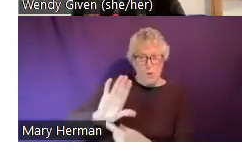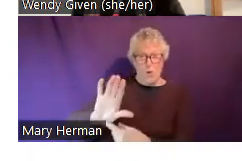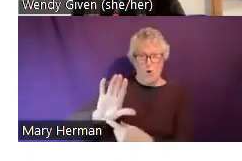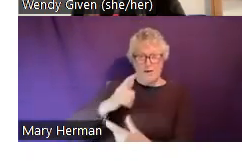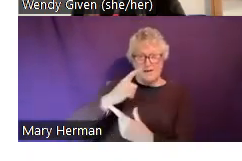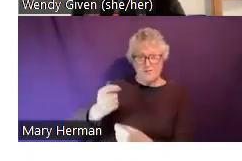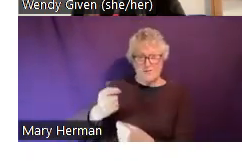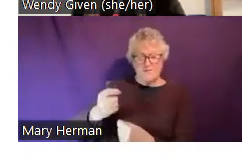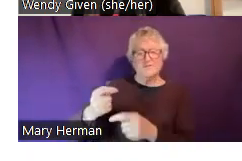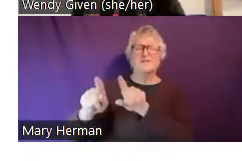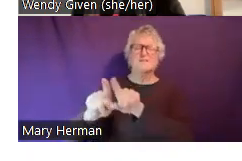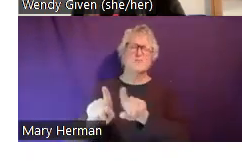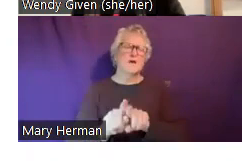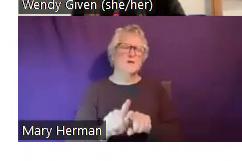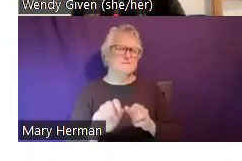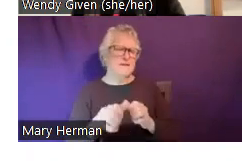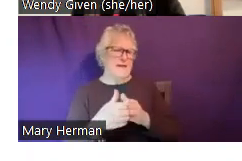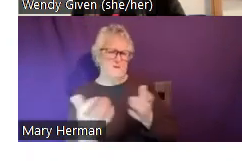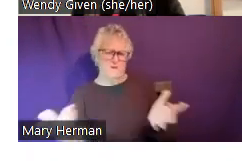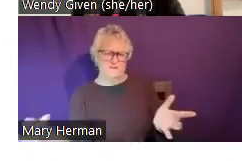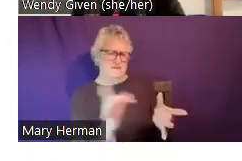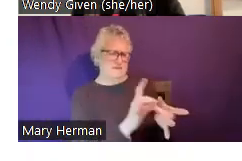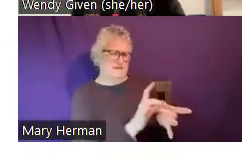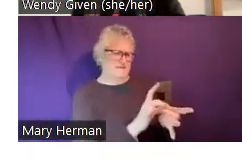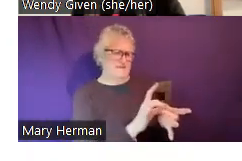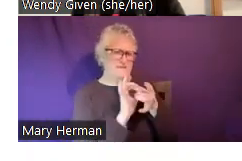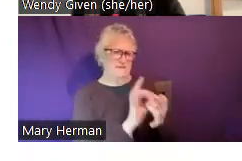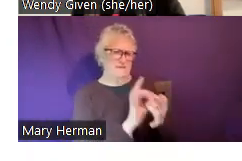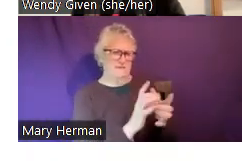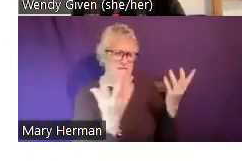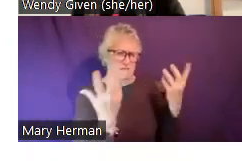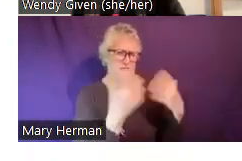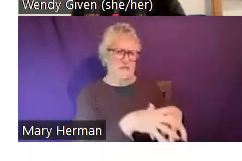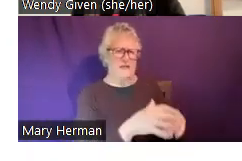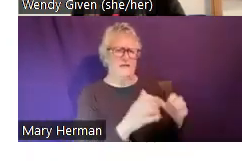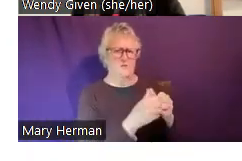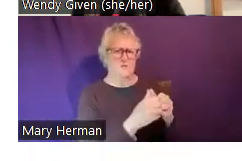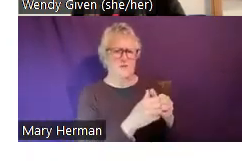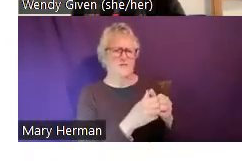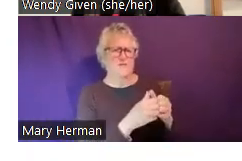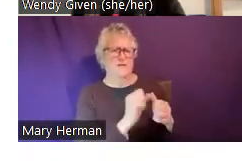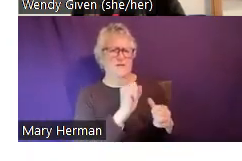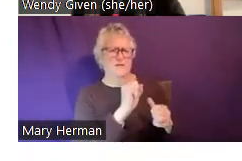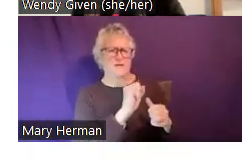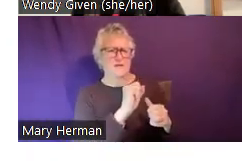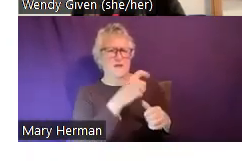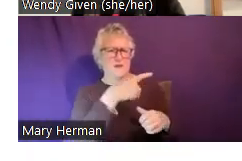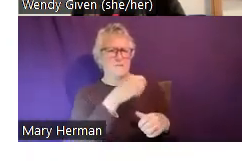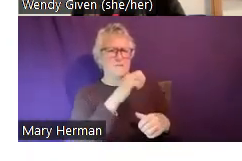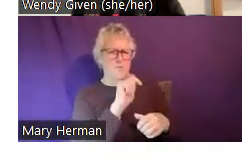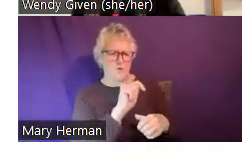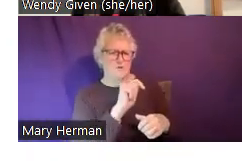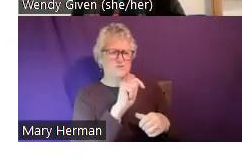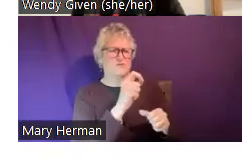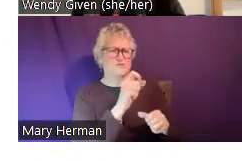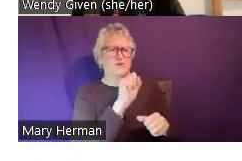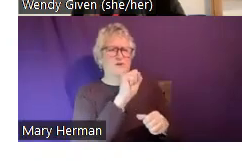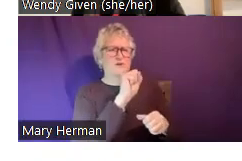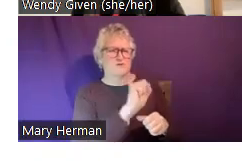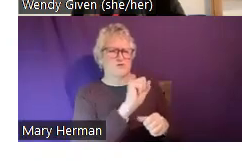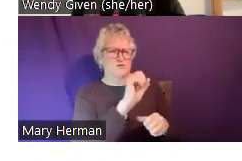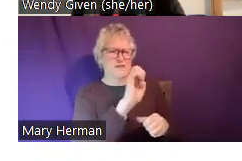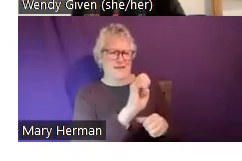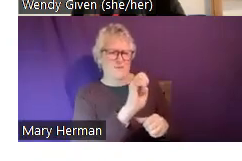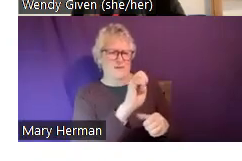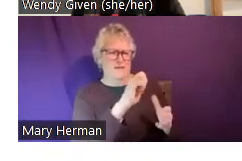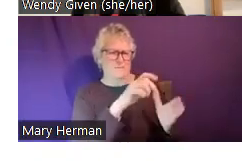the connection and alignment to the port's social equity policy, which I will also review in a moment. And then based on the past